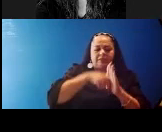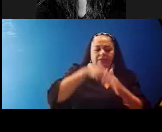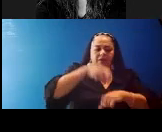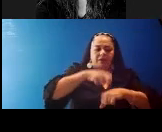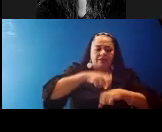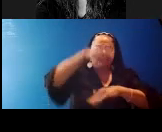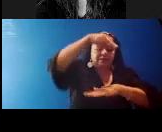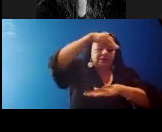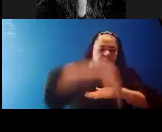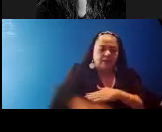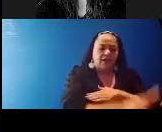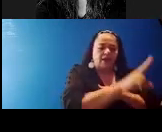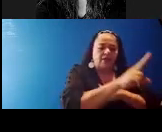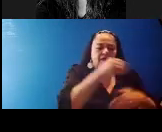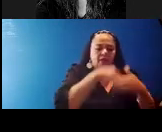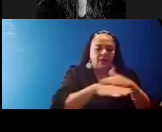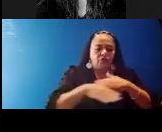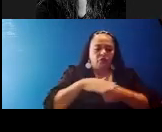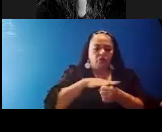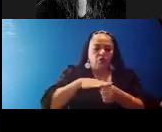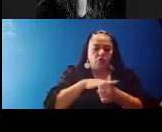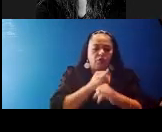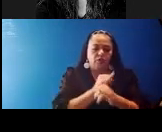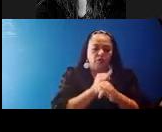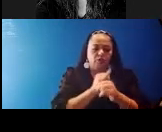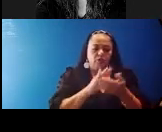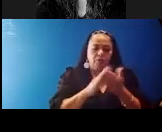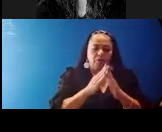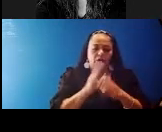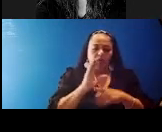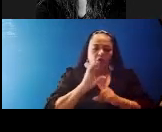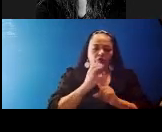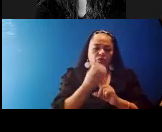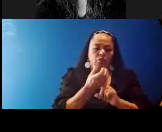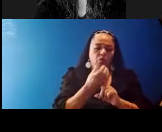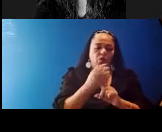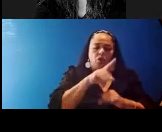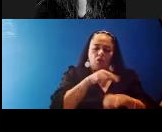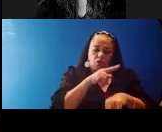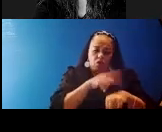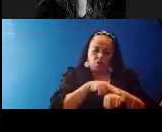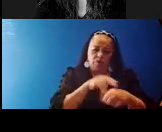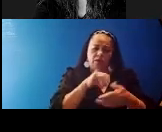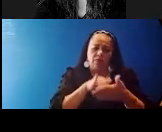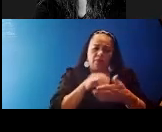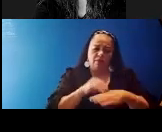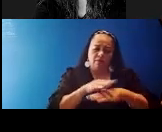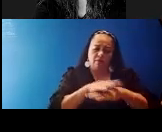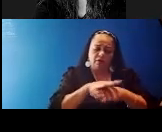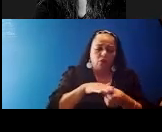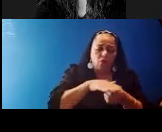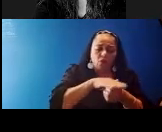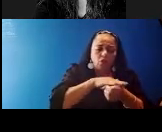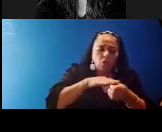that affect each local justice apparatus. It's in this space beyond data that the BI's new